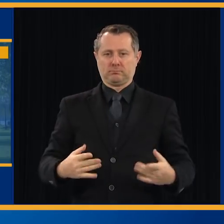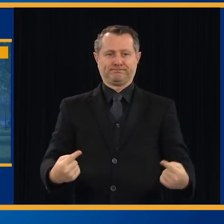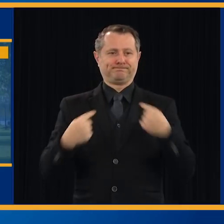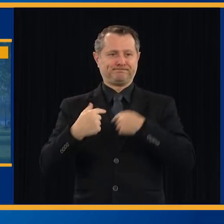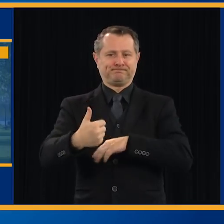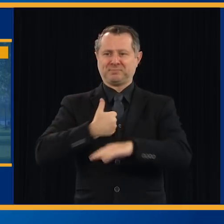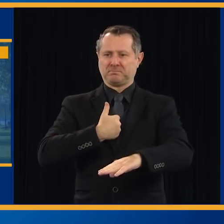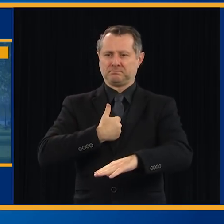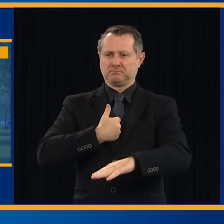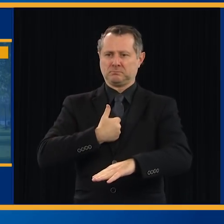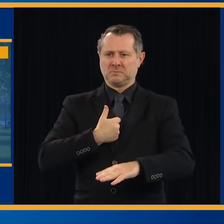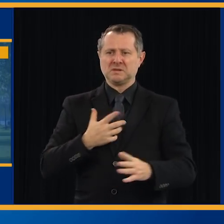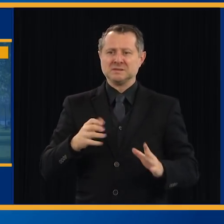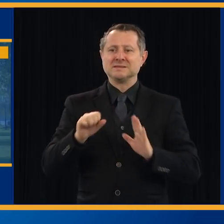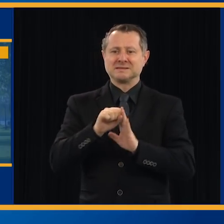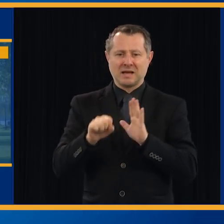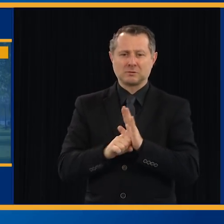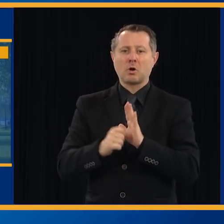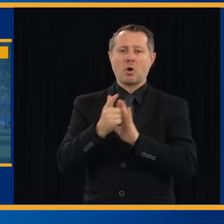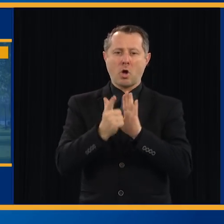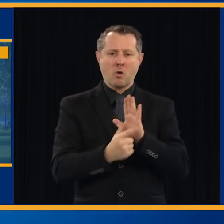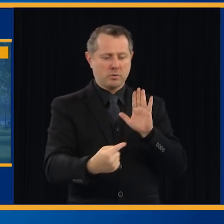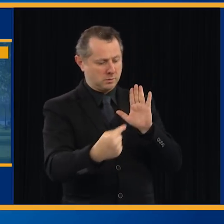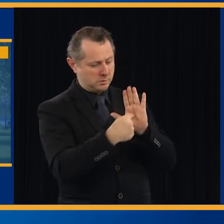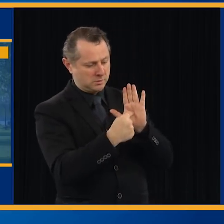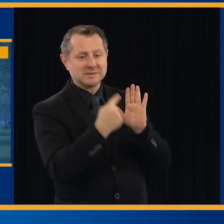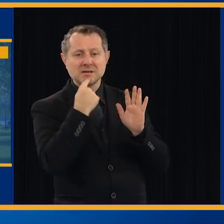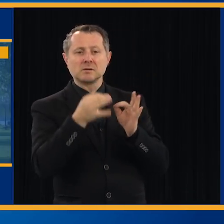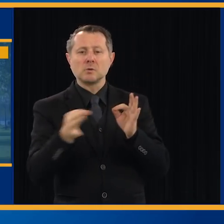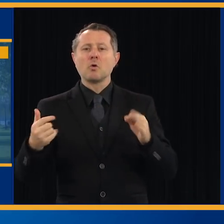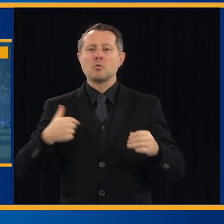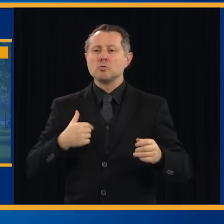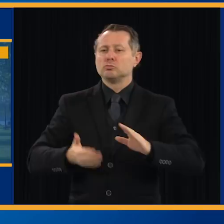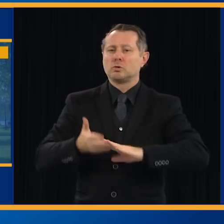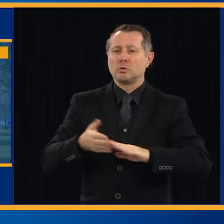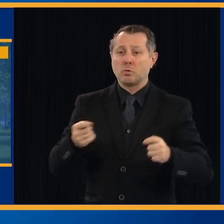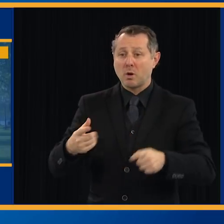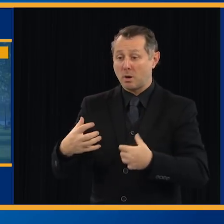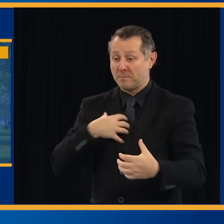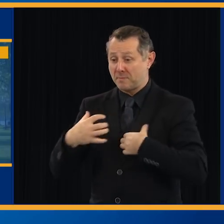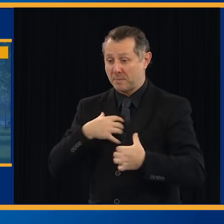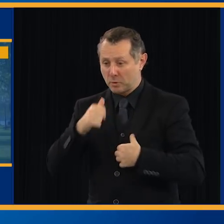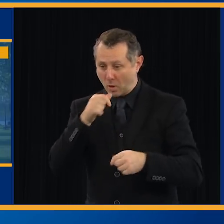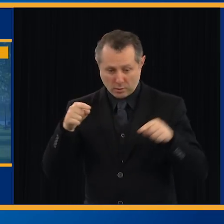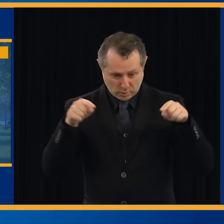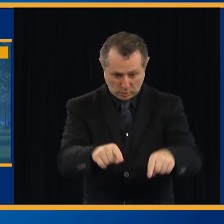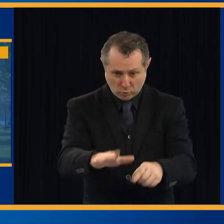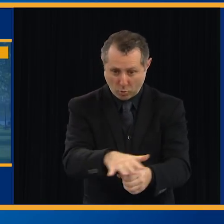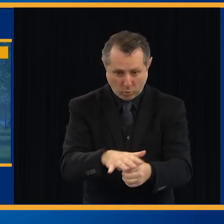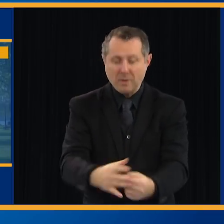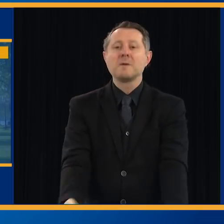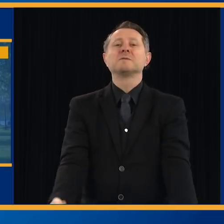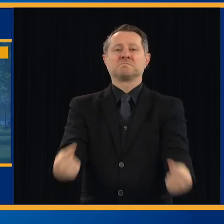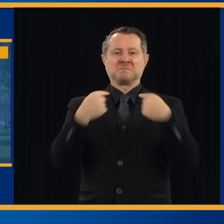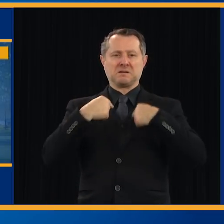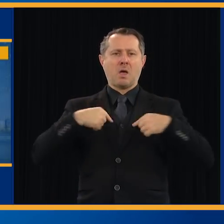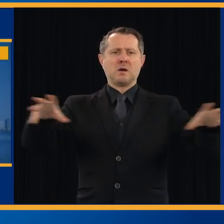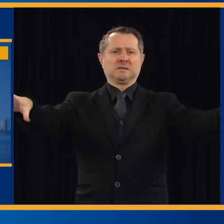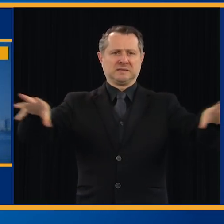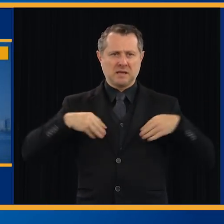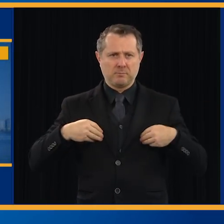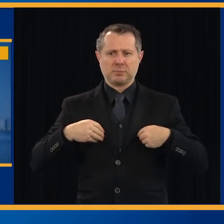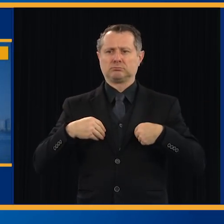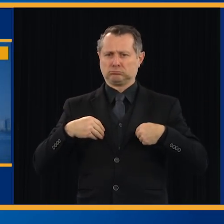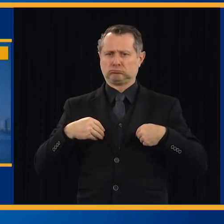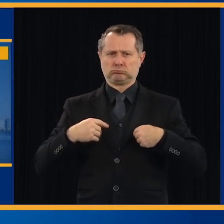right. It's the state law. And I don't have any issue with that. So blame me.